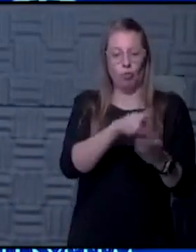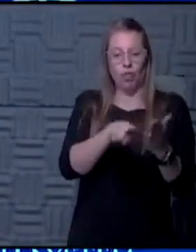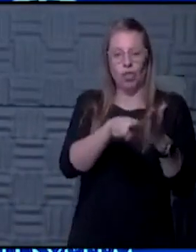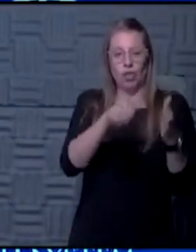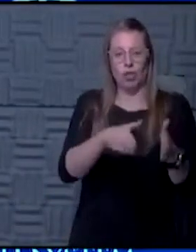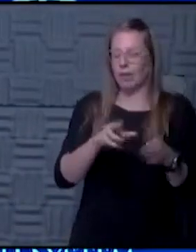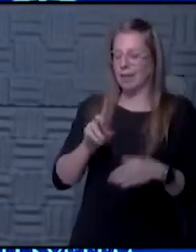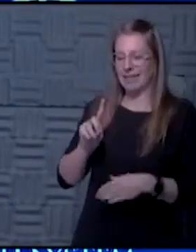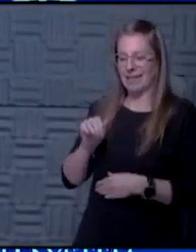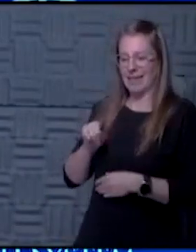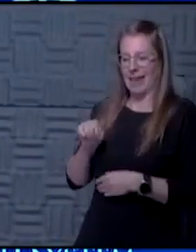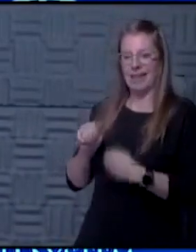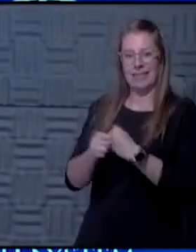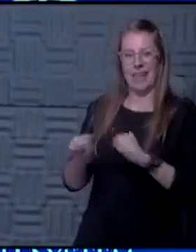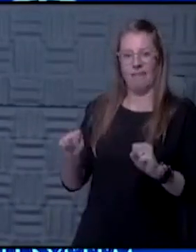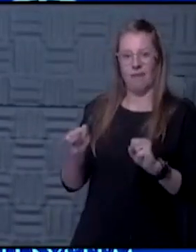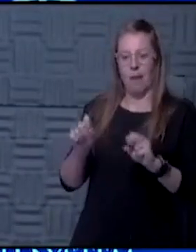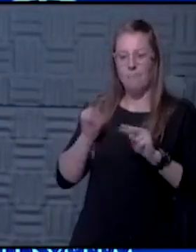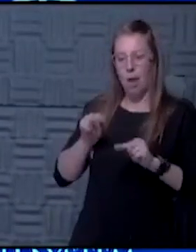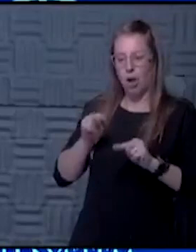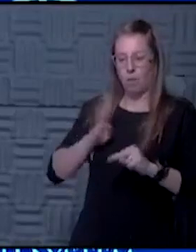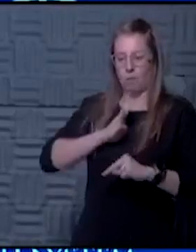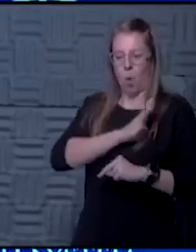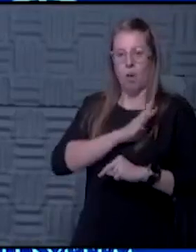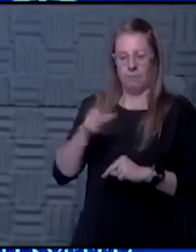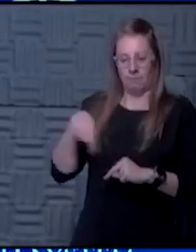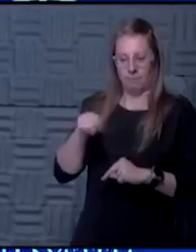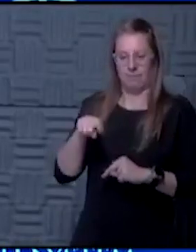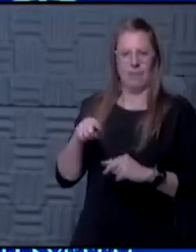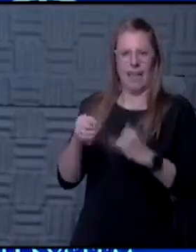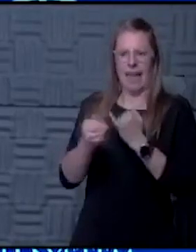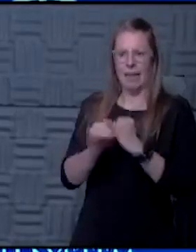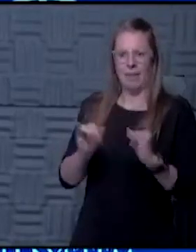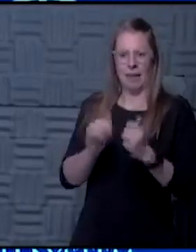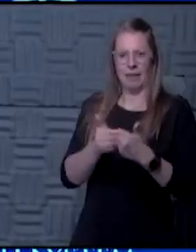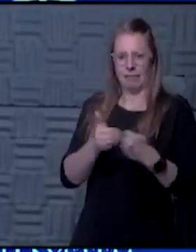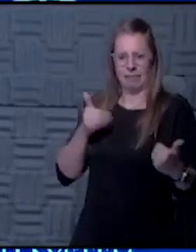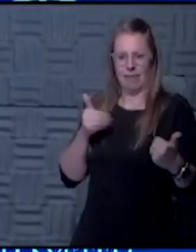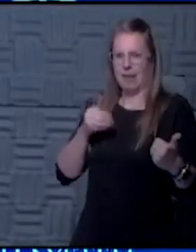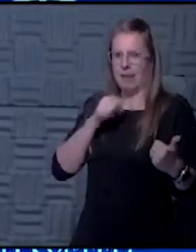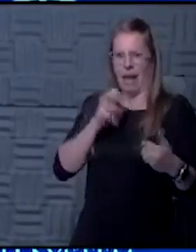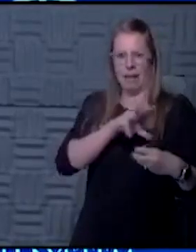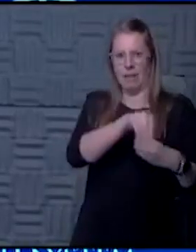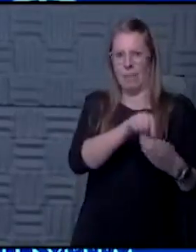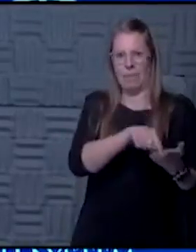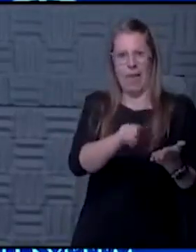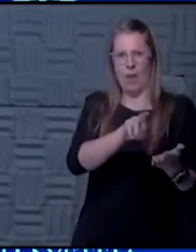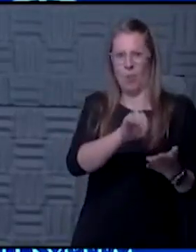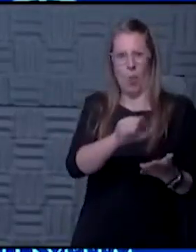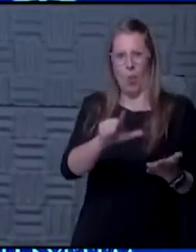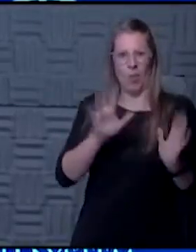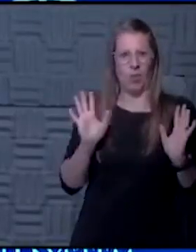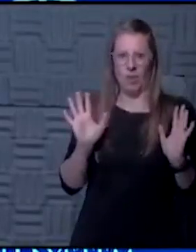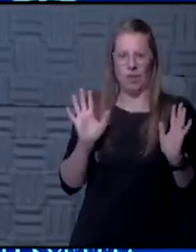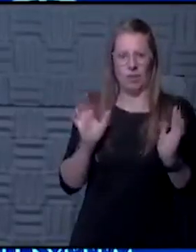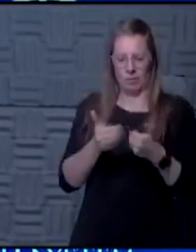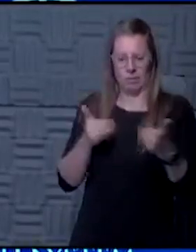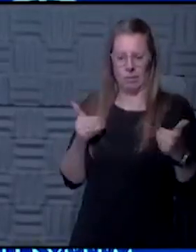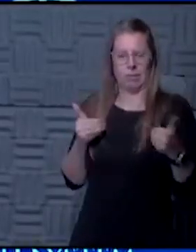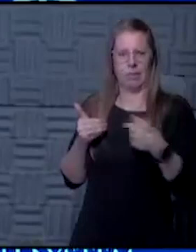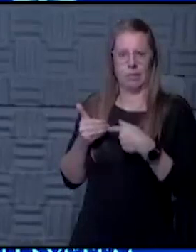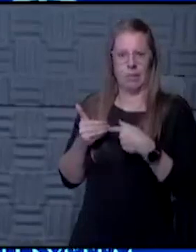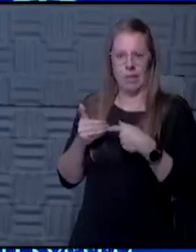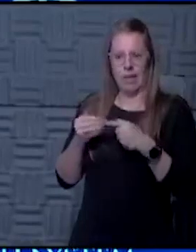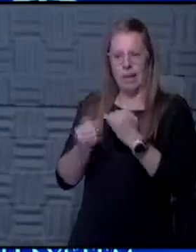the Data Safety Monitoring Board. Those folks are fully independent. They're not on the payroll of the company. This is an independent